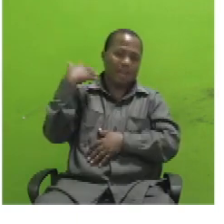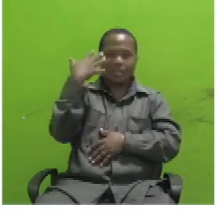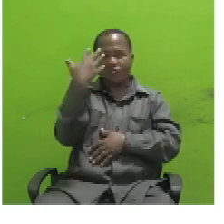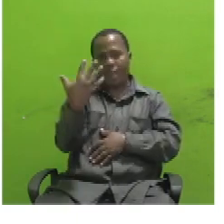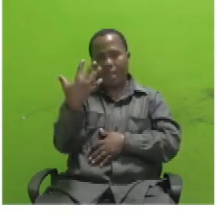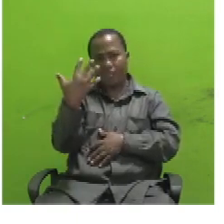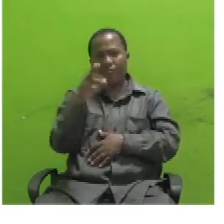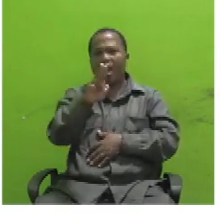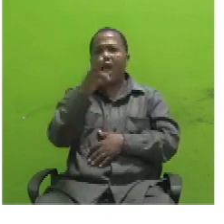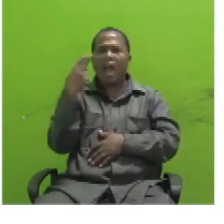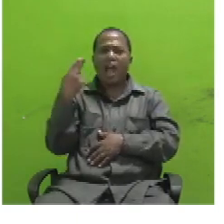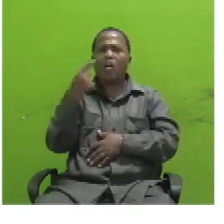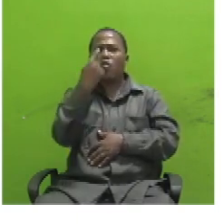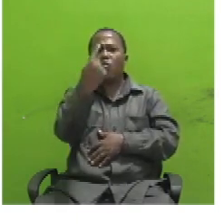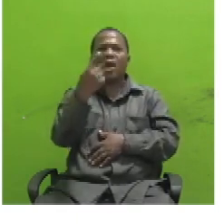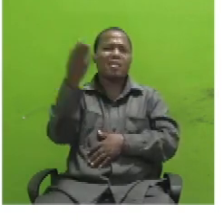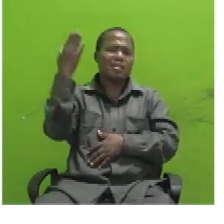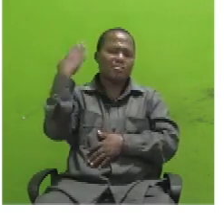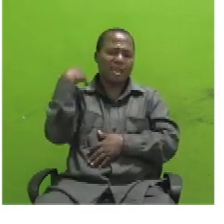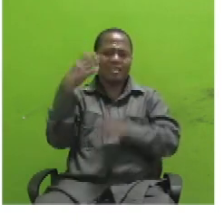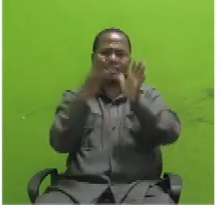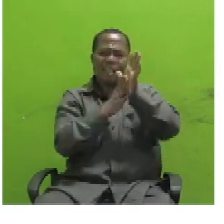5:09, or 9:01?